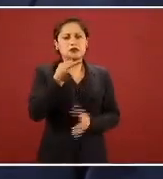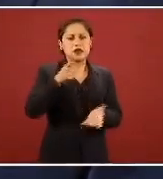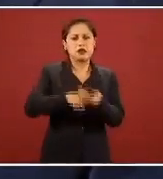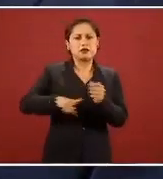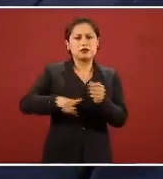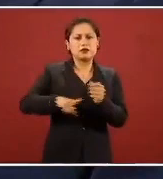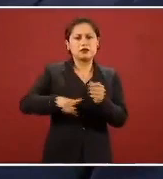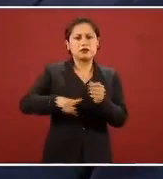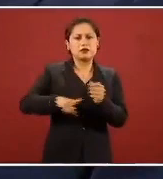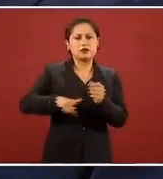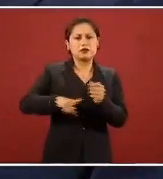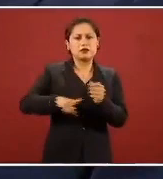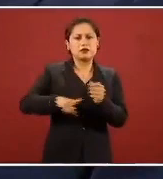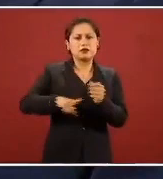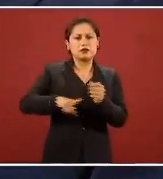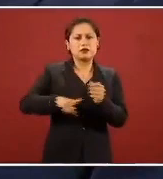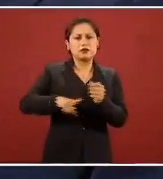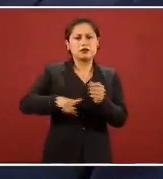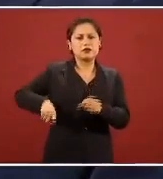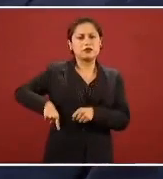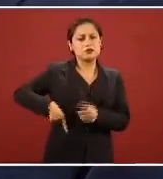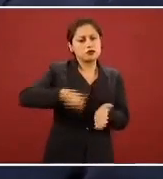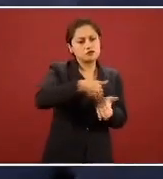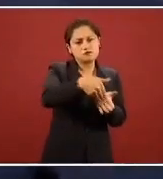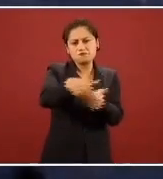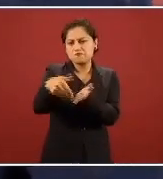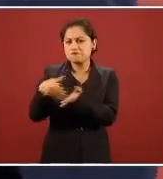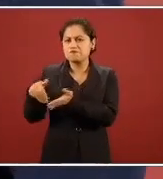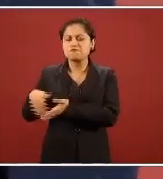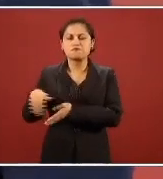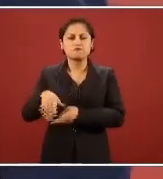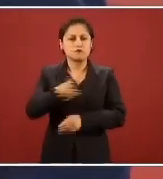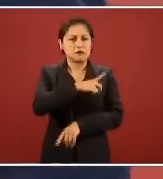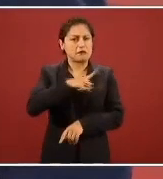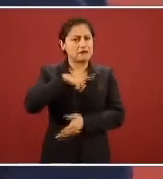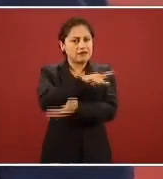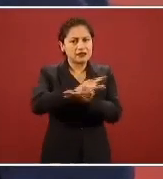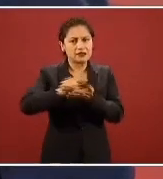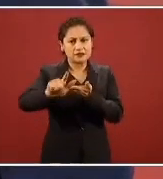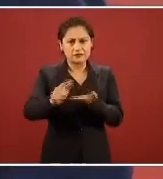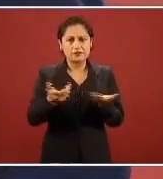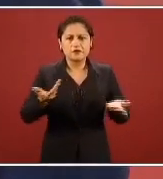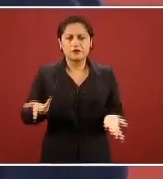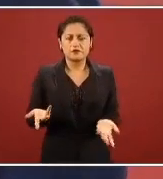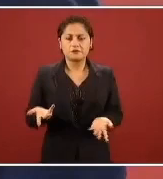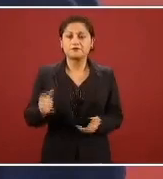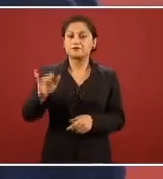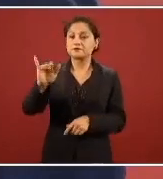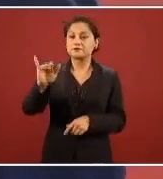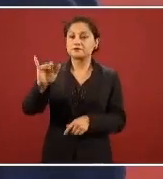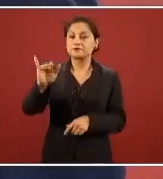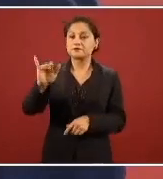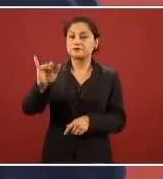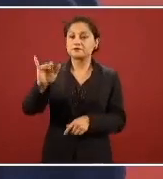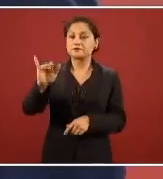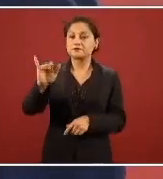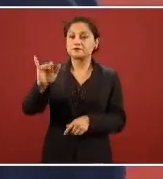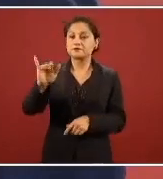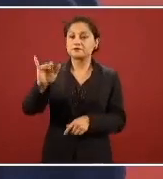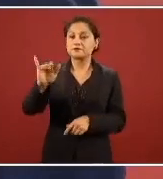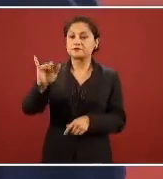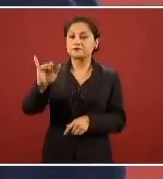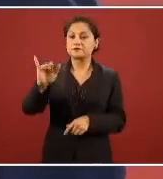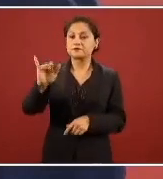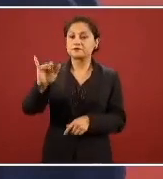de pero ese tiene yes, it will happen. Que ser a partir de pruebas. But it has to